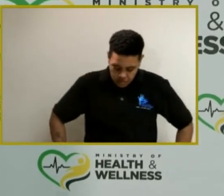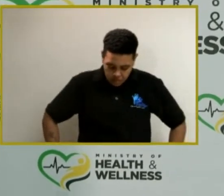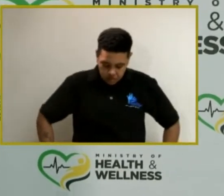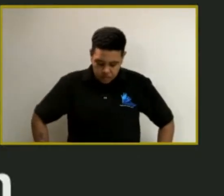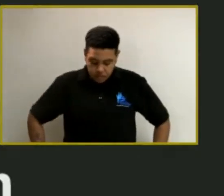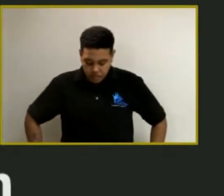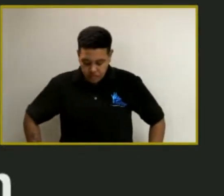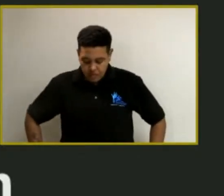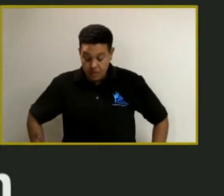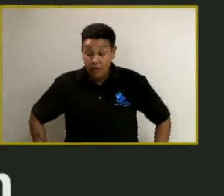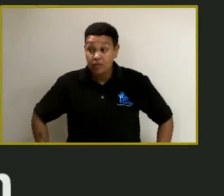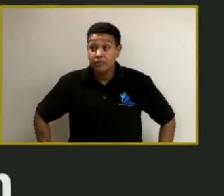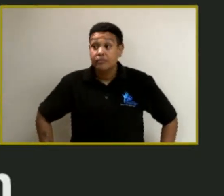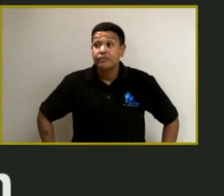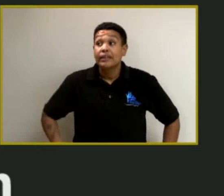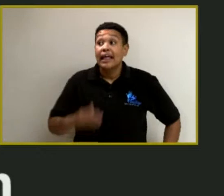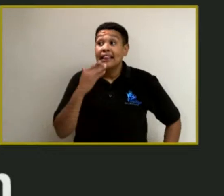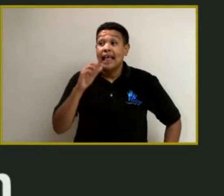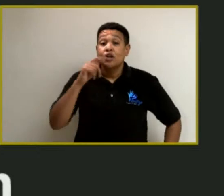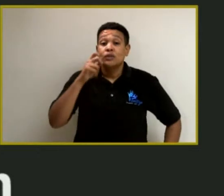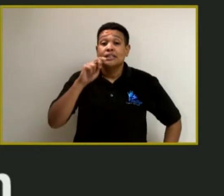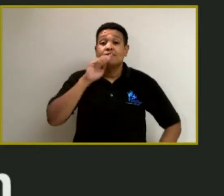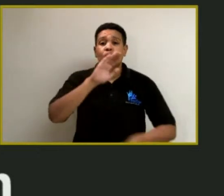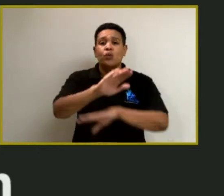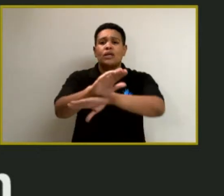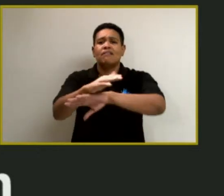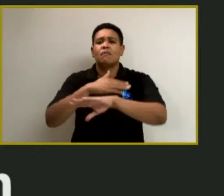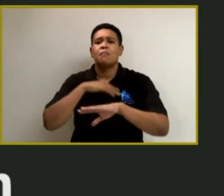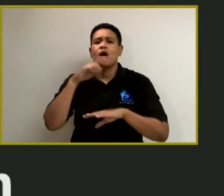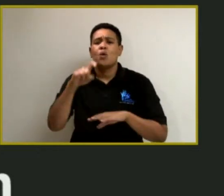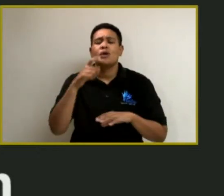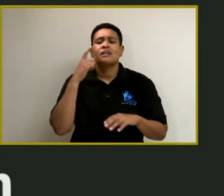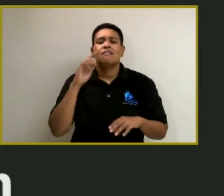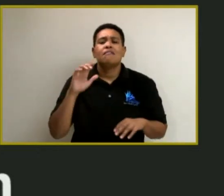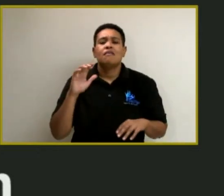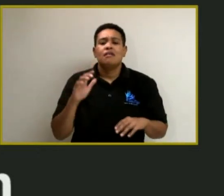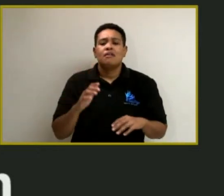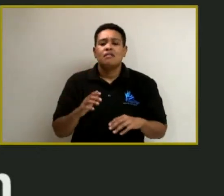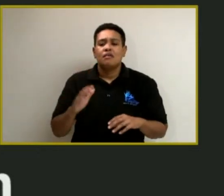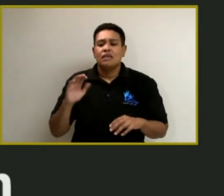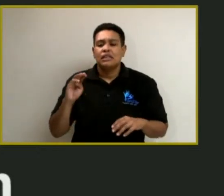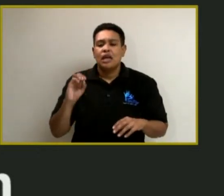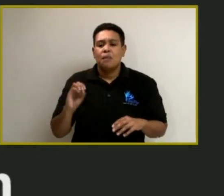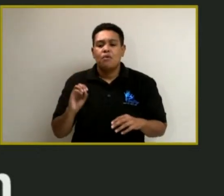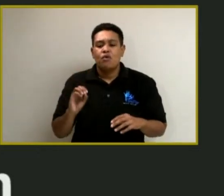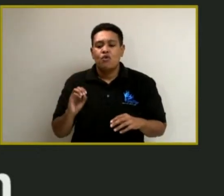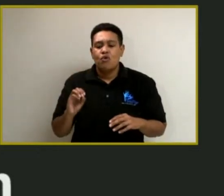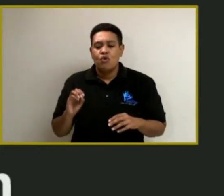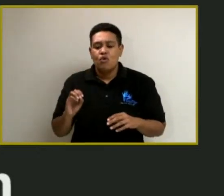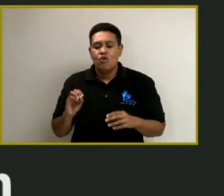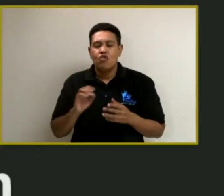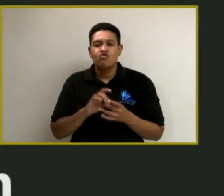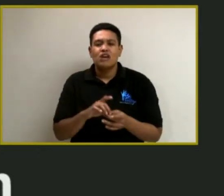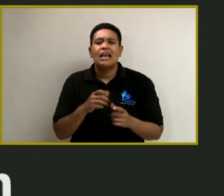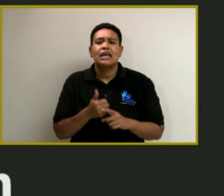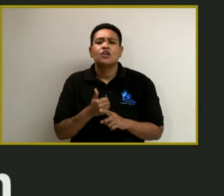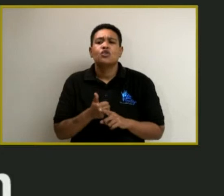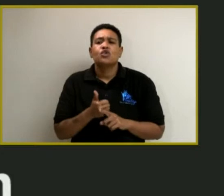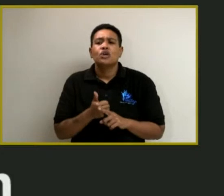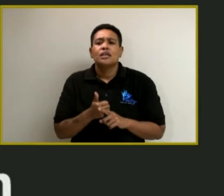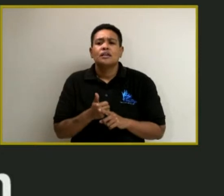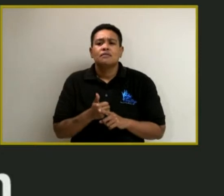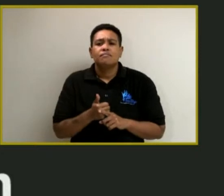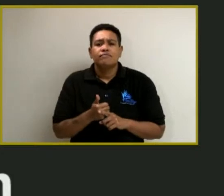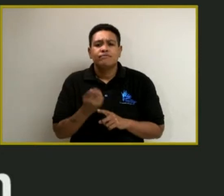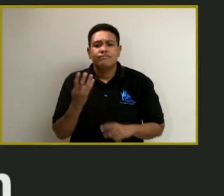Thank you, Stephen. Good evening, everybody. My questions are for the CMO, and there are about 4 of